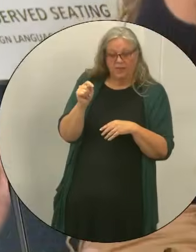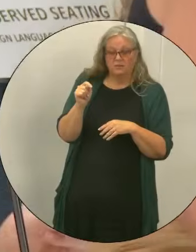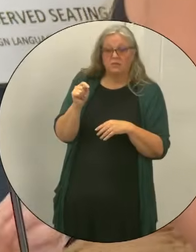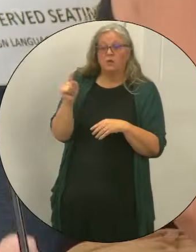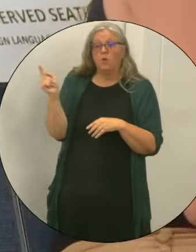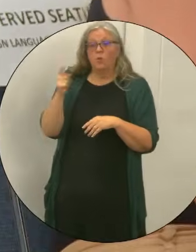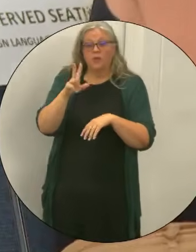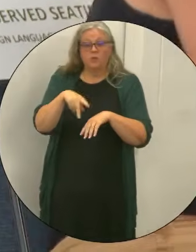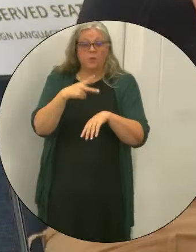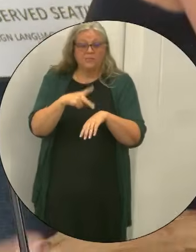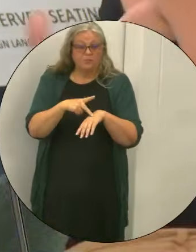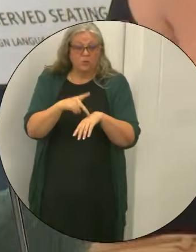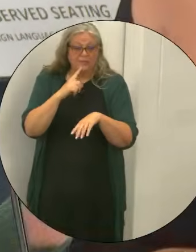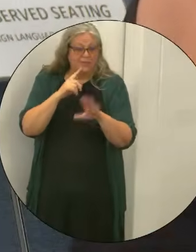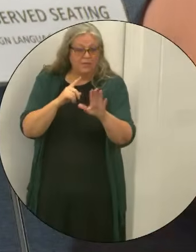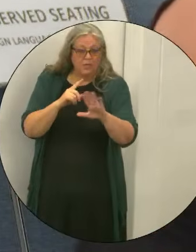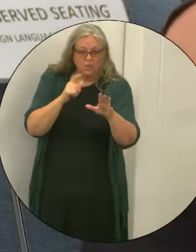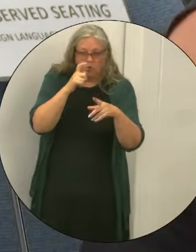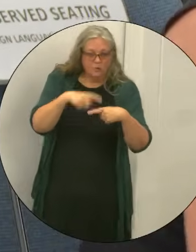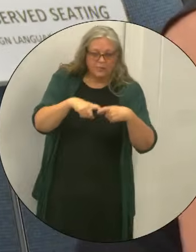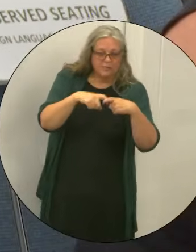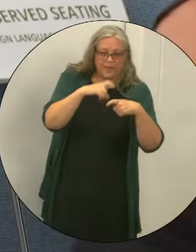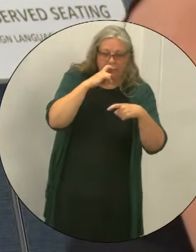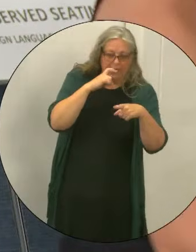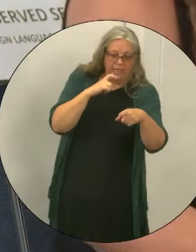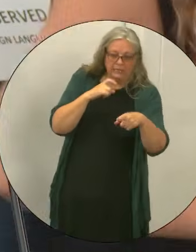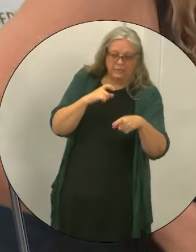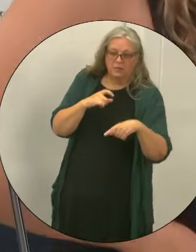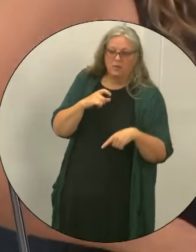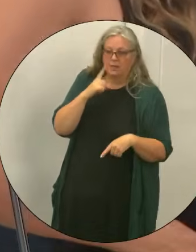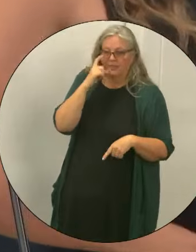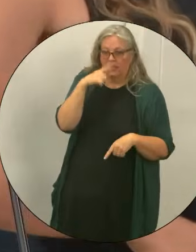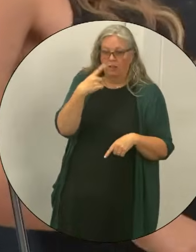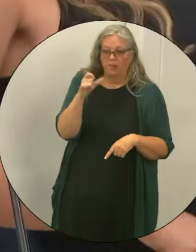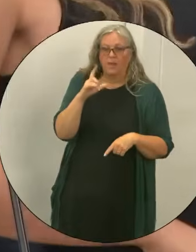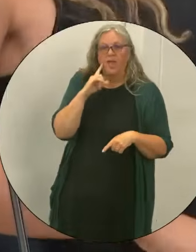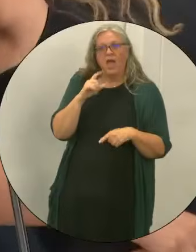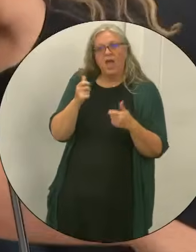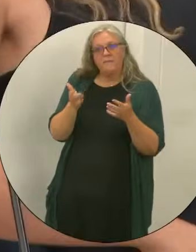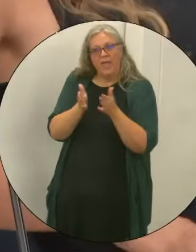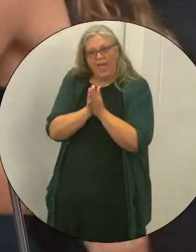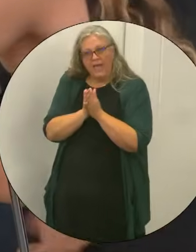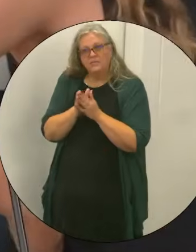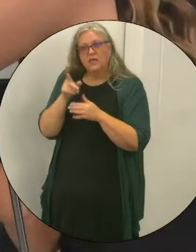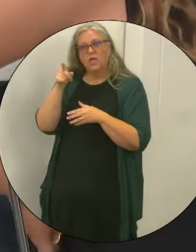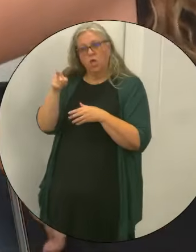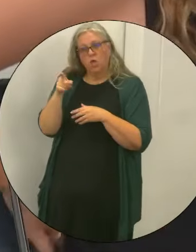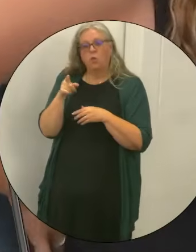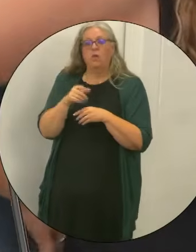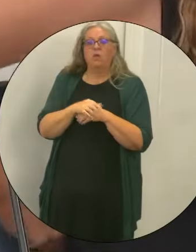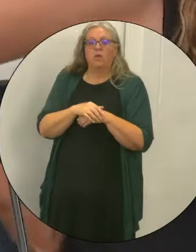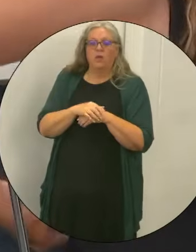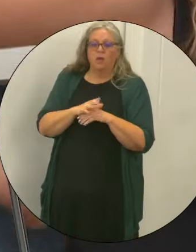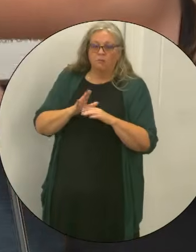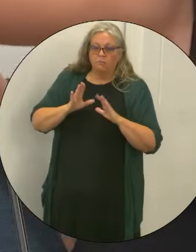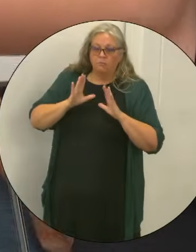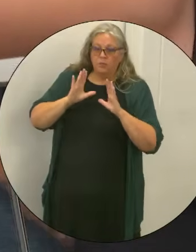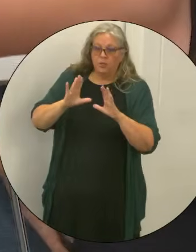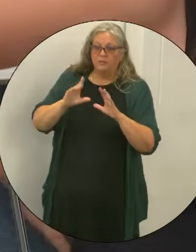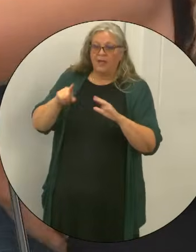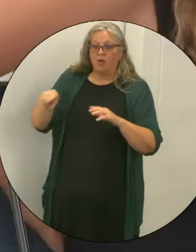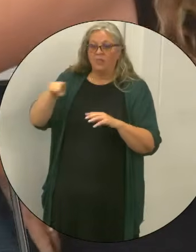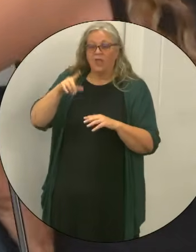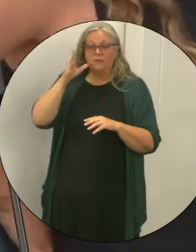kids who look a certain way, I'm asking you push back on all those principals and say, hey, if you have troubled kids in your school, push back on their